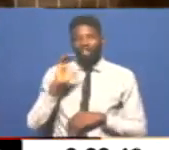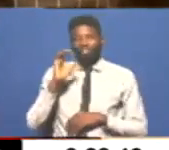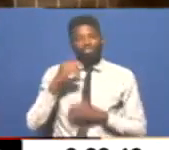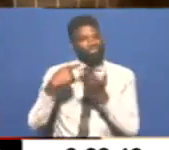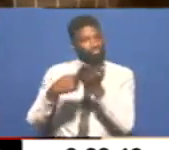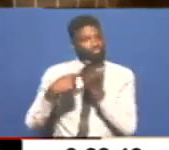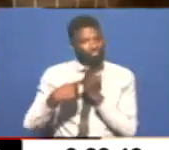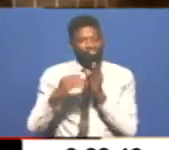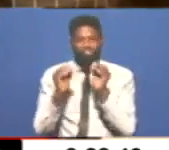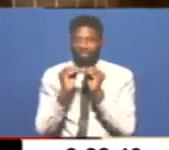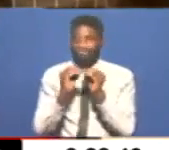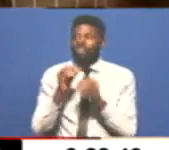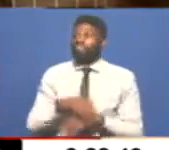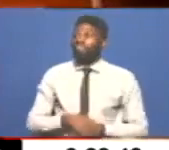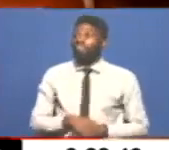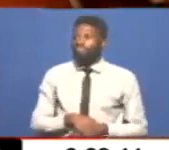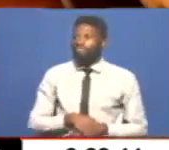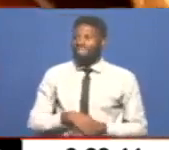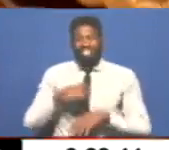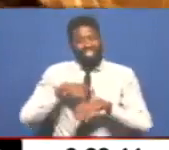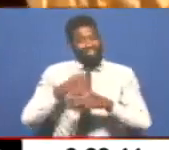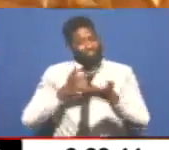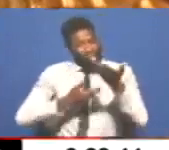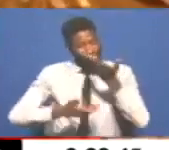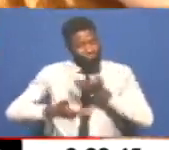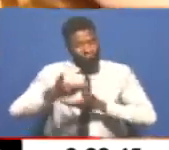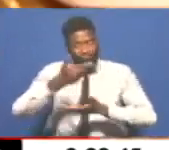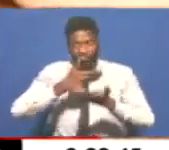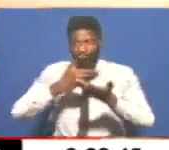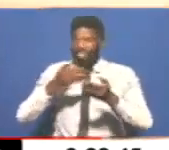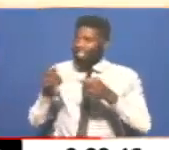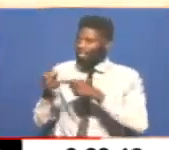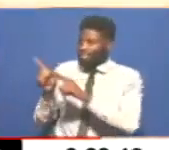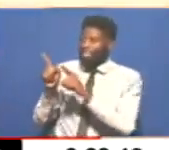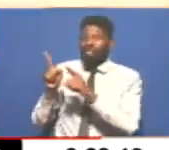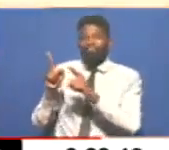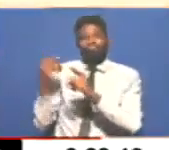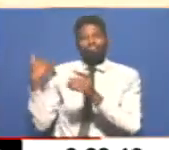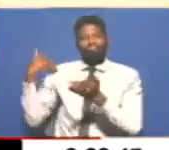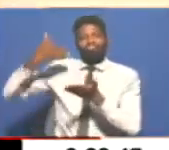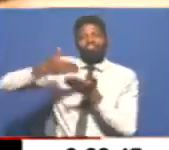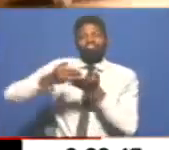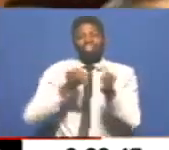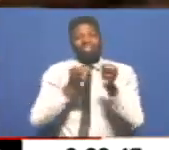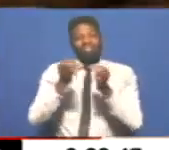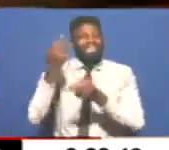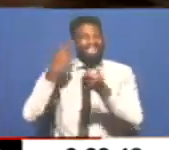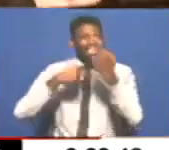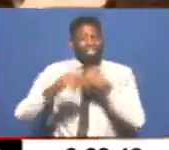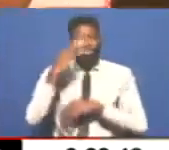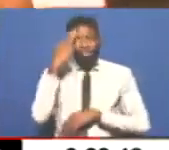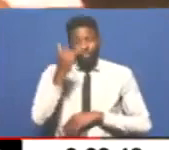After salutations, the head creative director walks me through the history that led to the inception of the company.